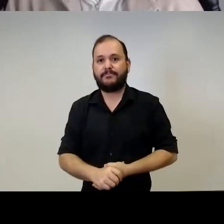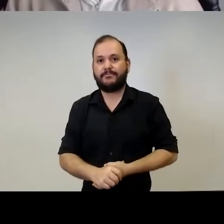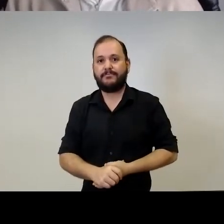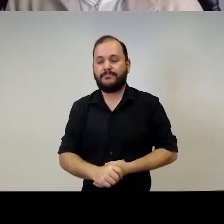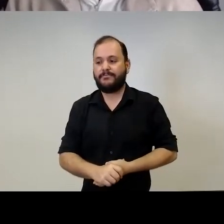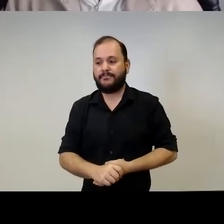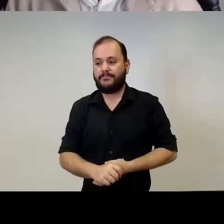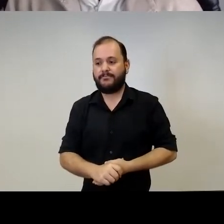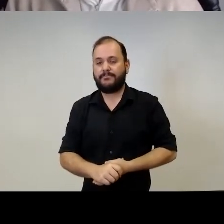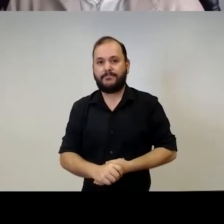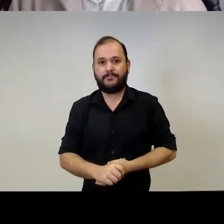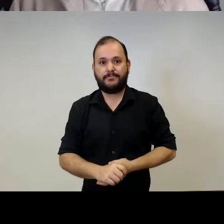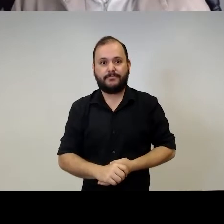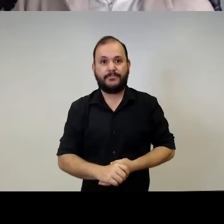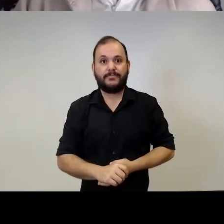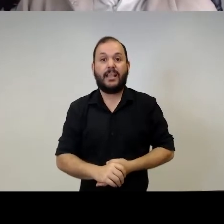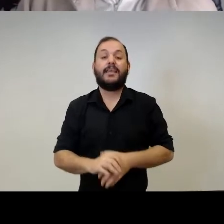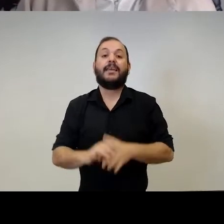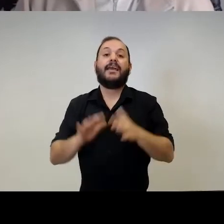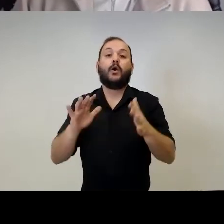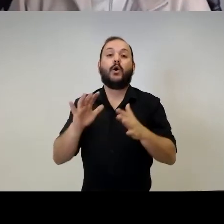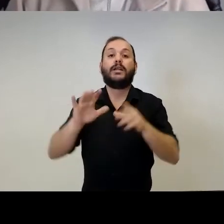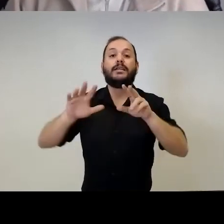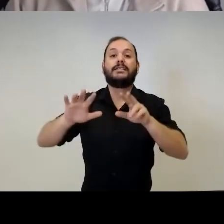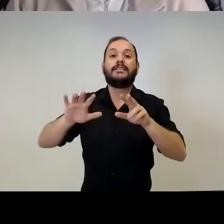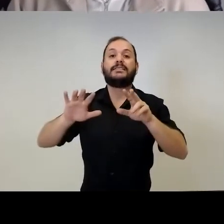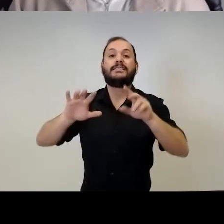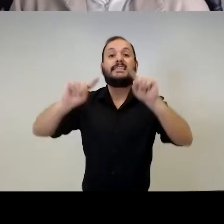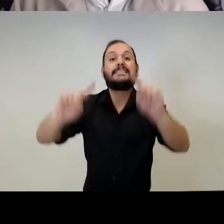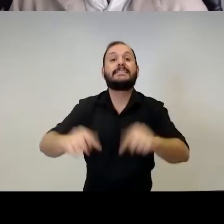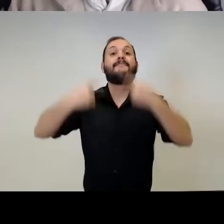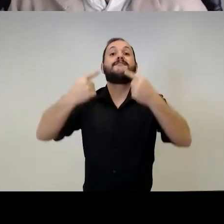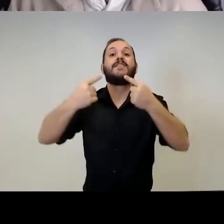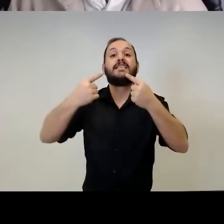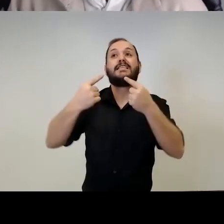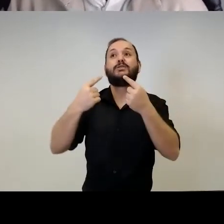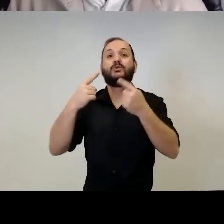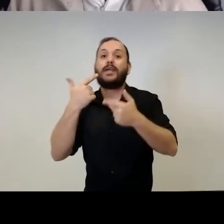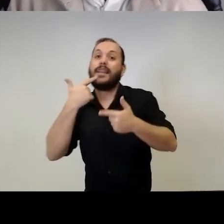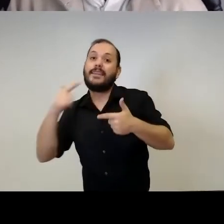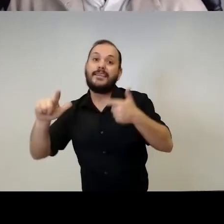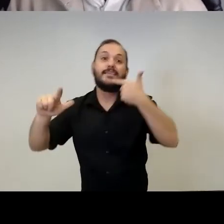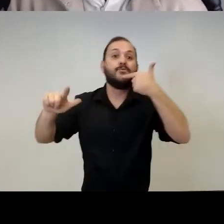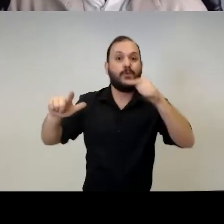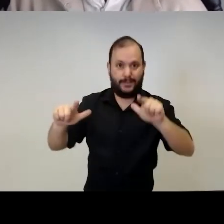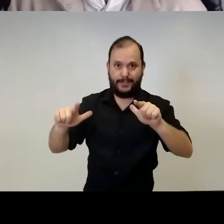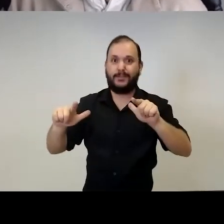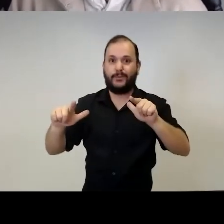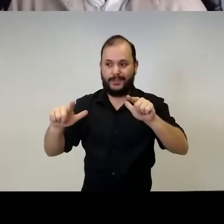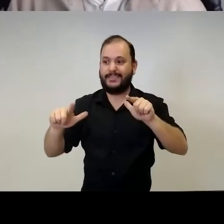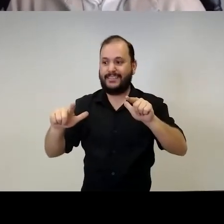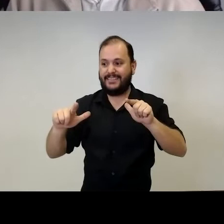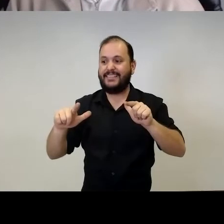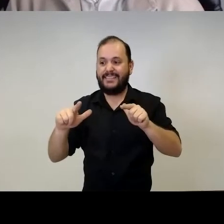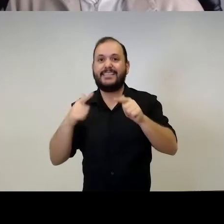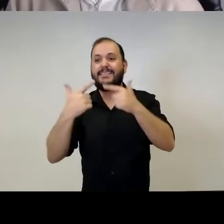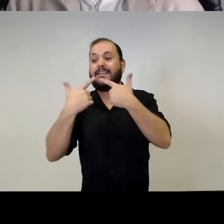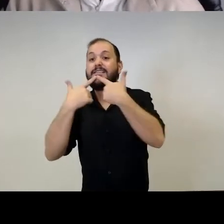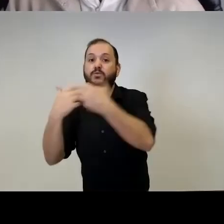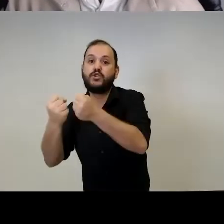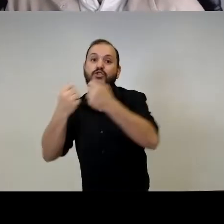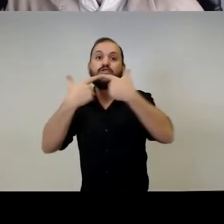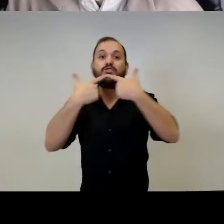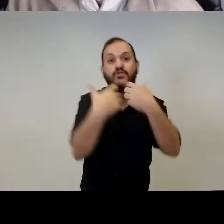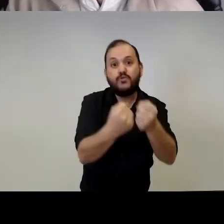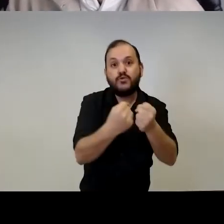Now, language issues. There is a lot of research on sign languages per se. This is technical. This will not